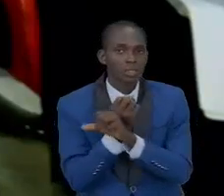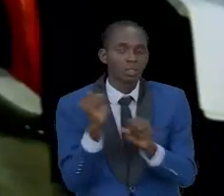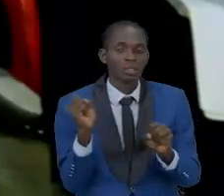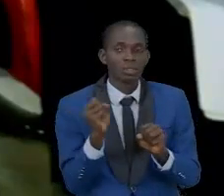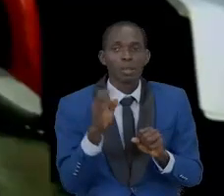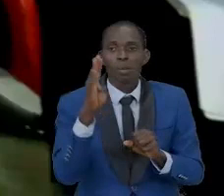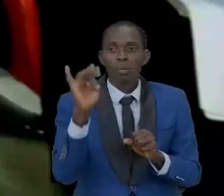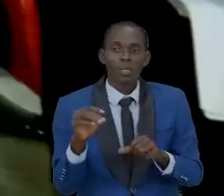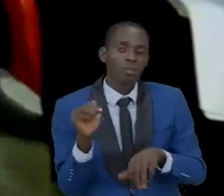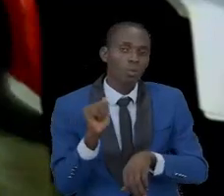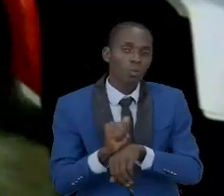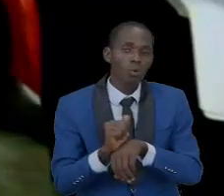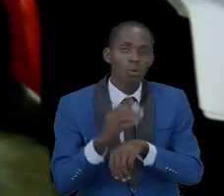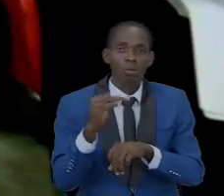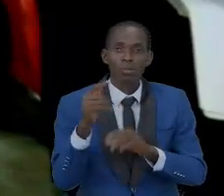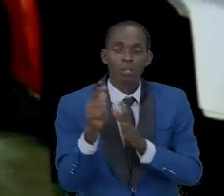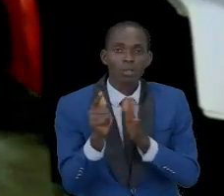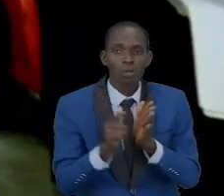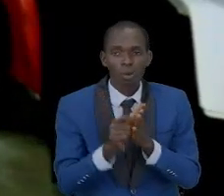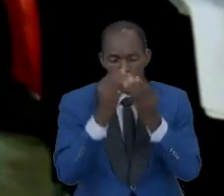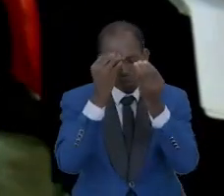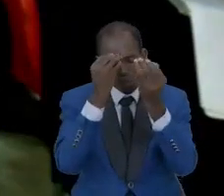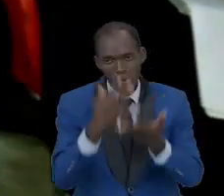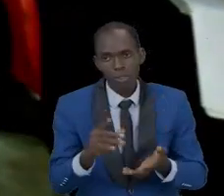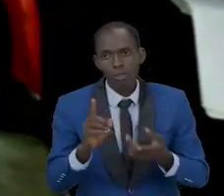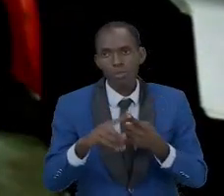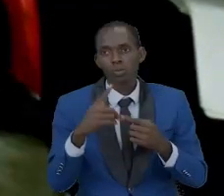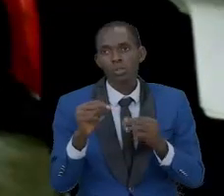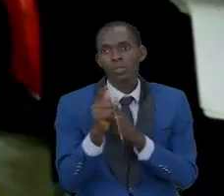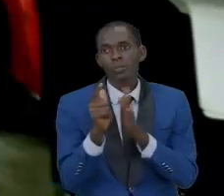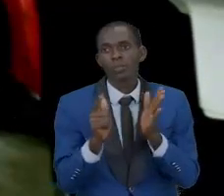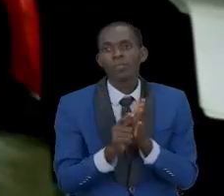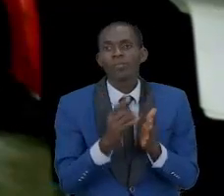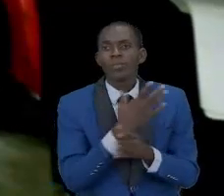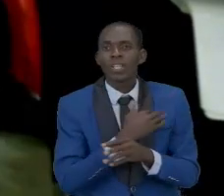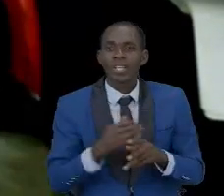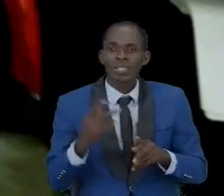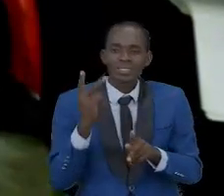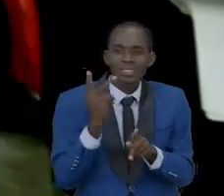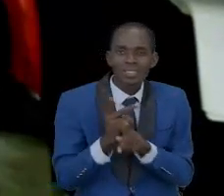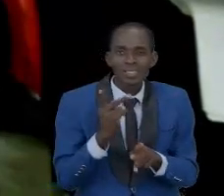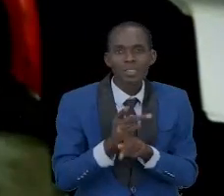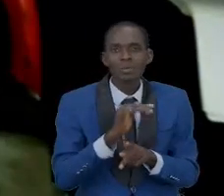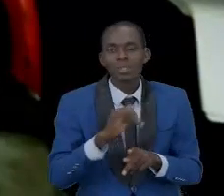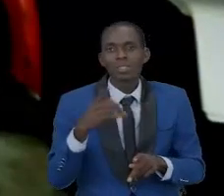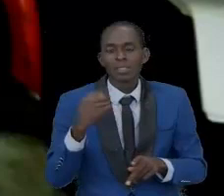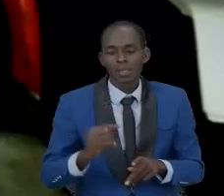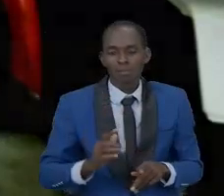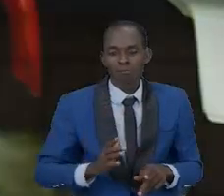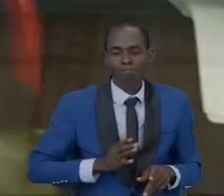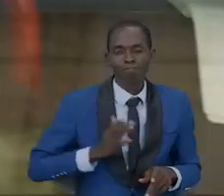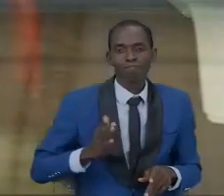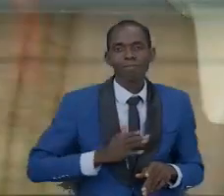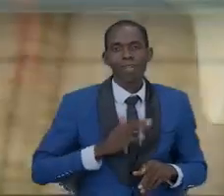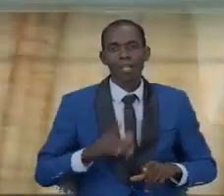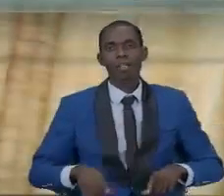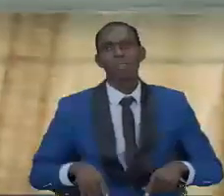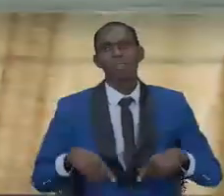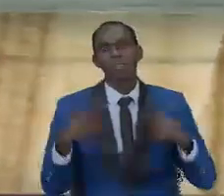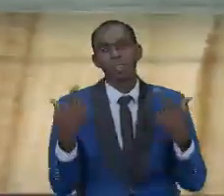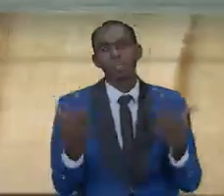of the Lord obedience to the Lord and then keeping even the moral law the city